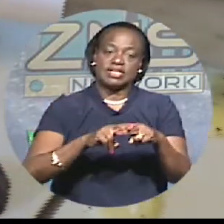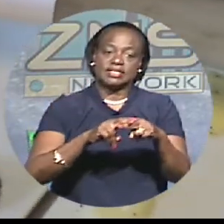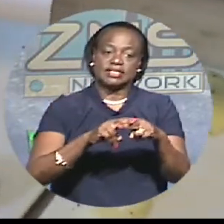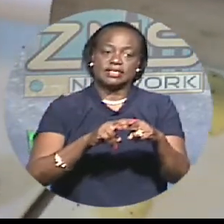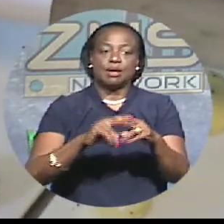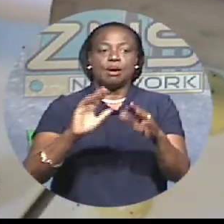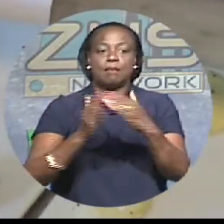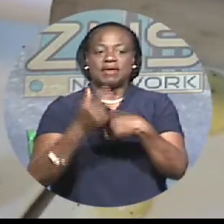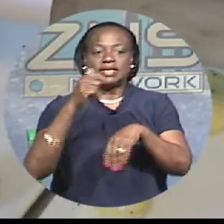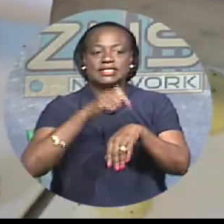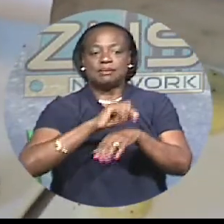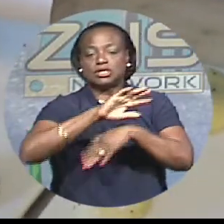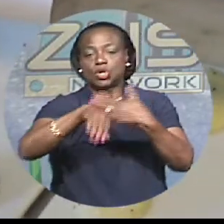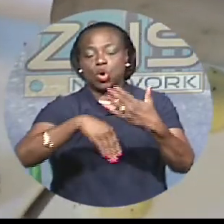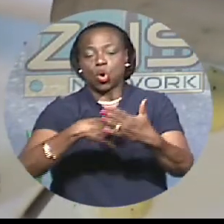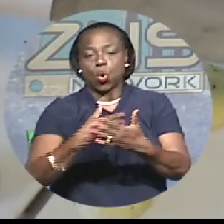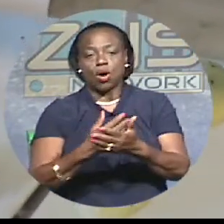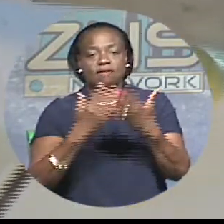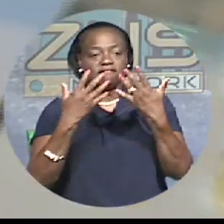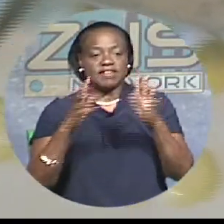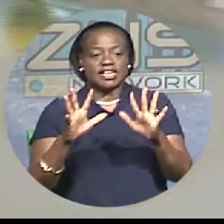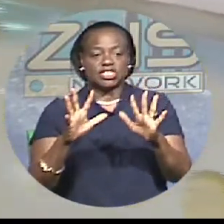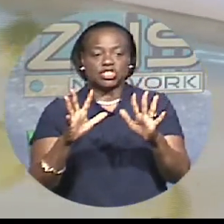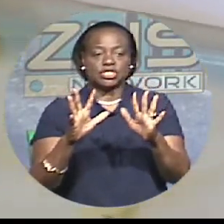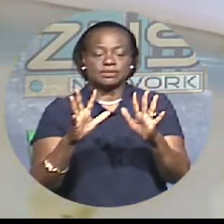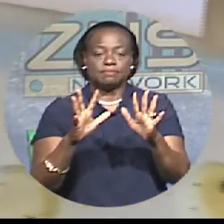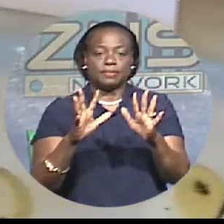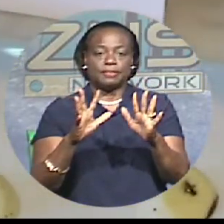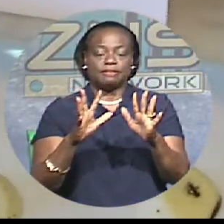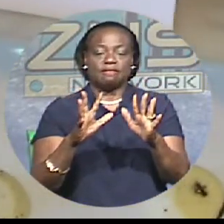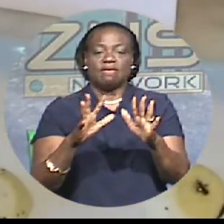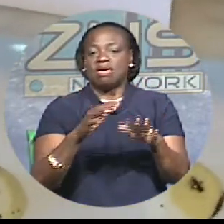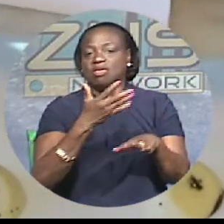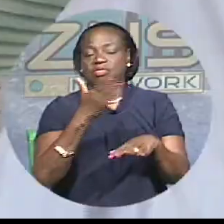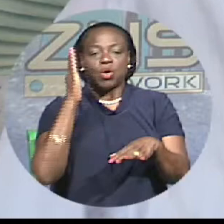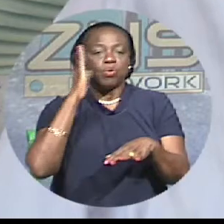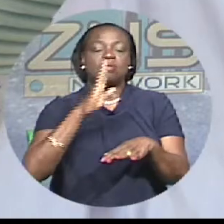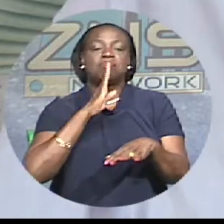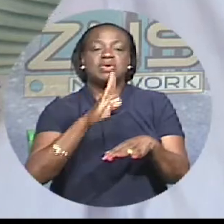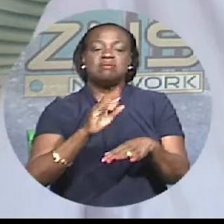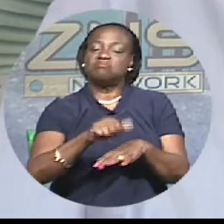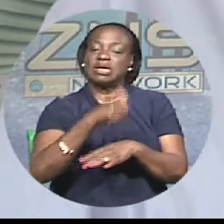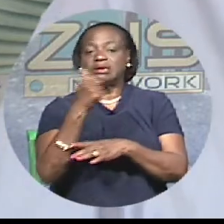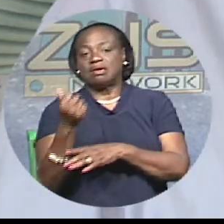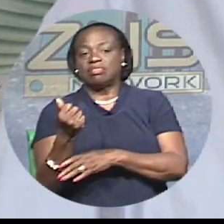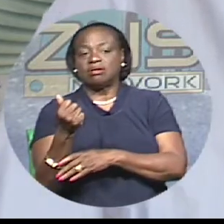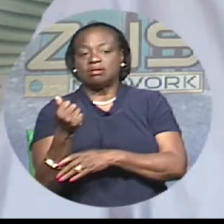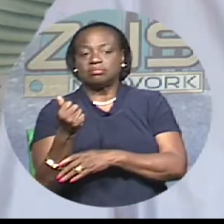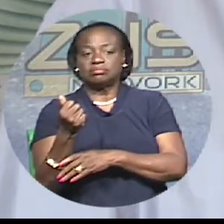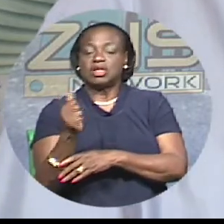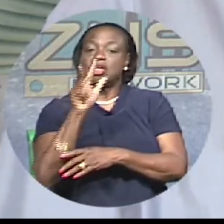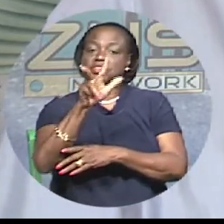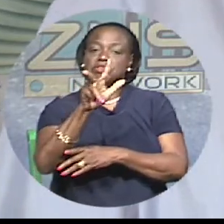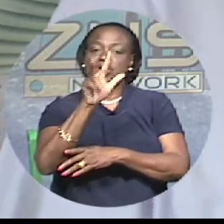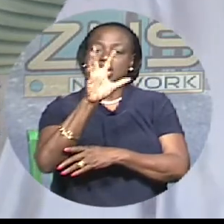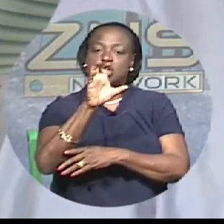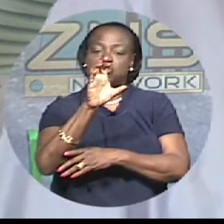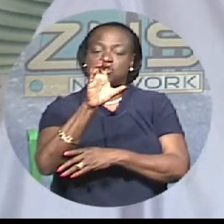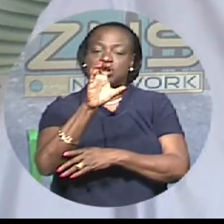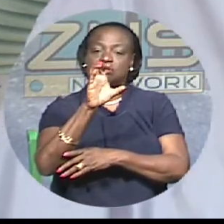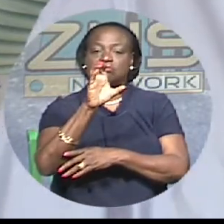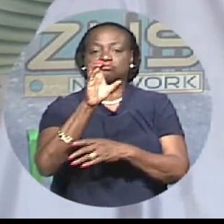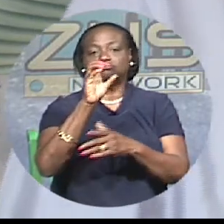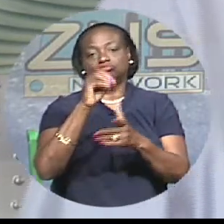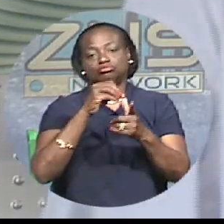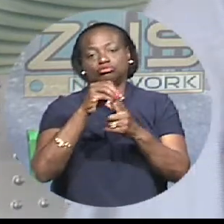or indirect, there'll probably be another 300 or so, 250